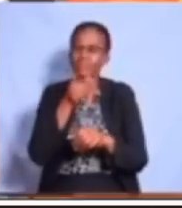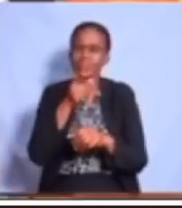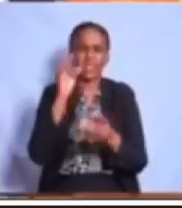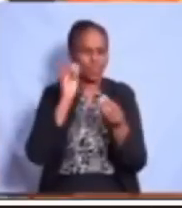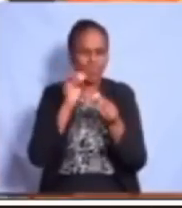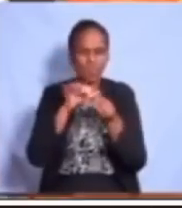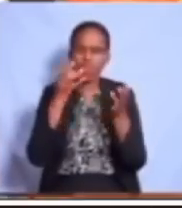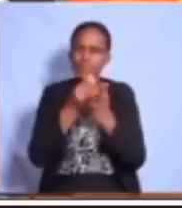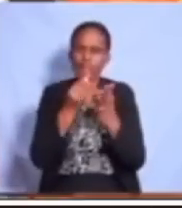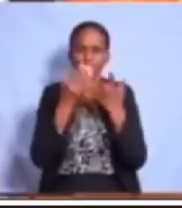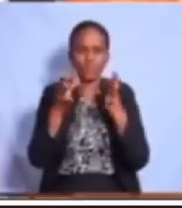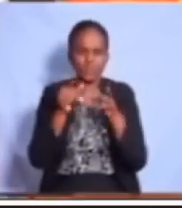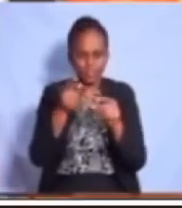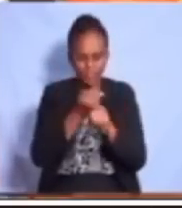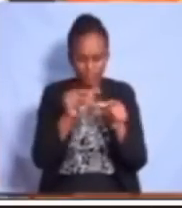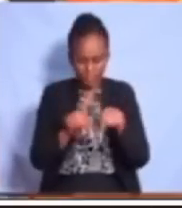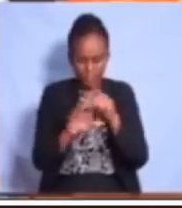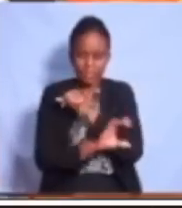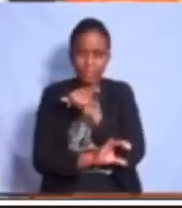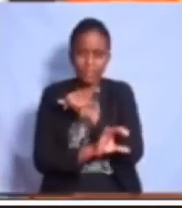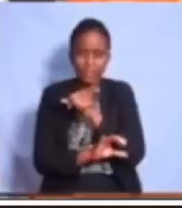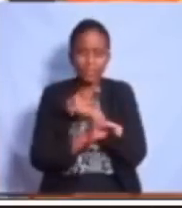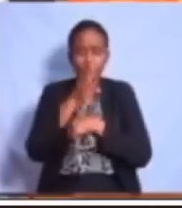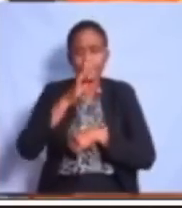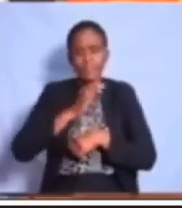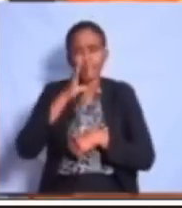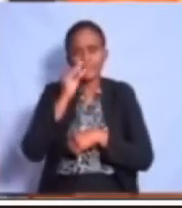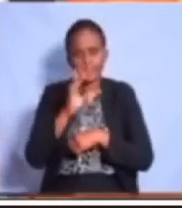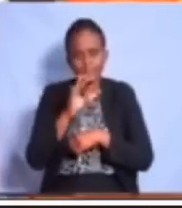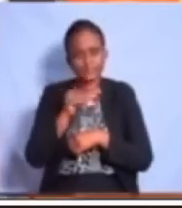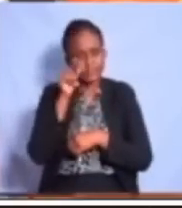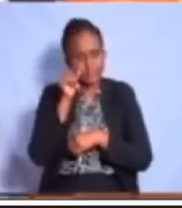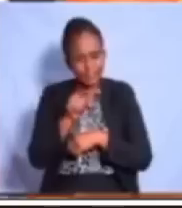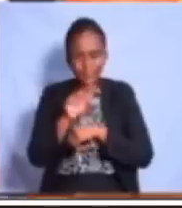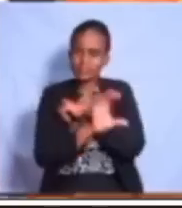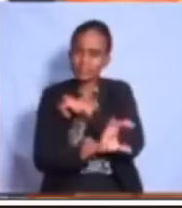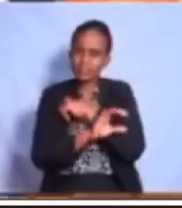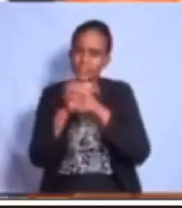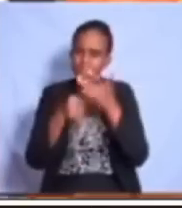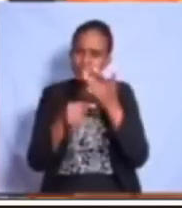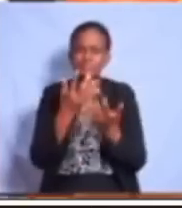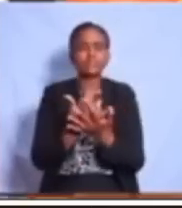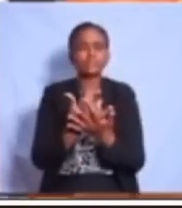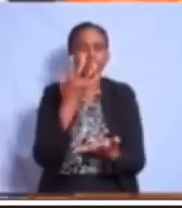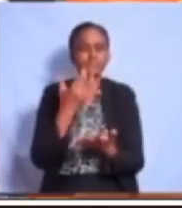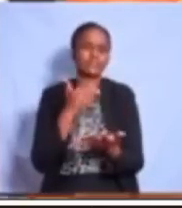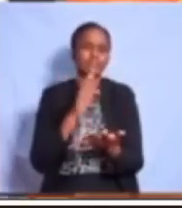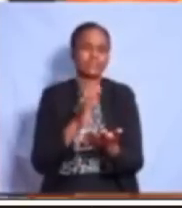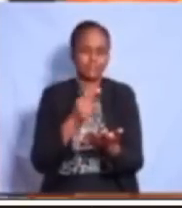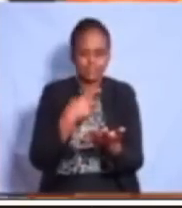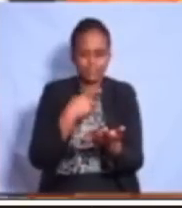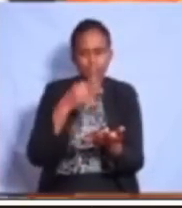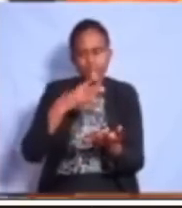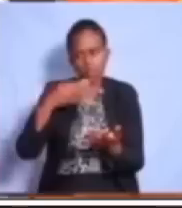money from this country. Madam Speaker, this is a country which is so rich. I go to